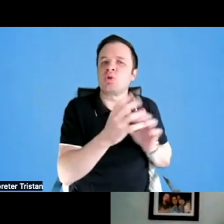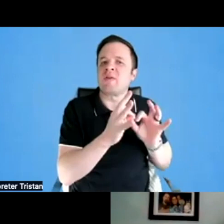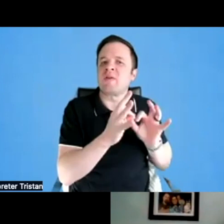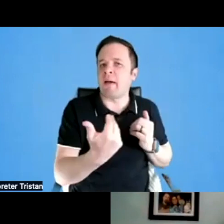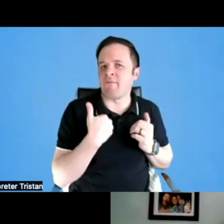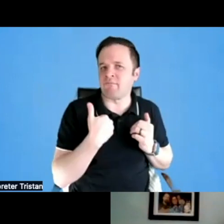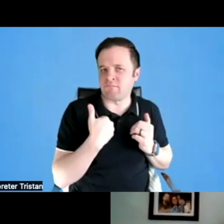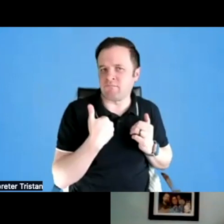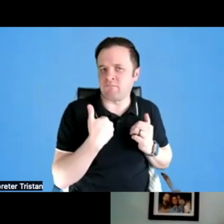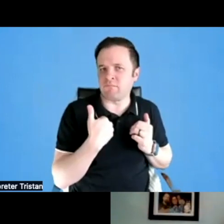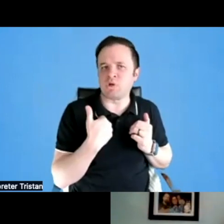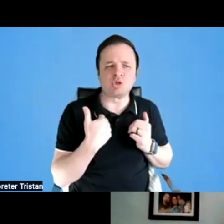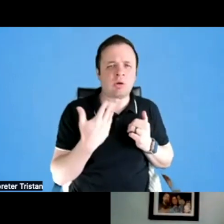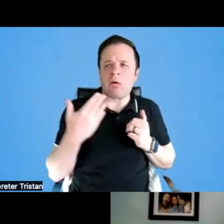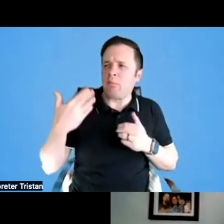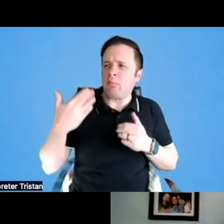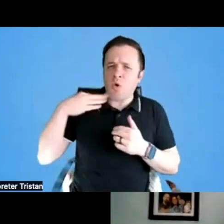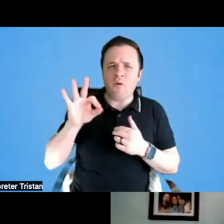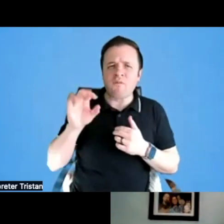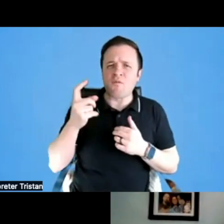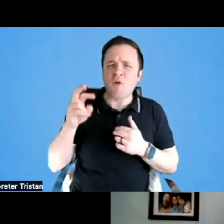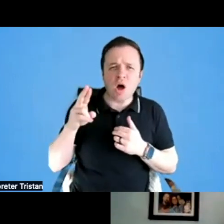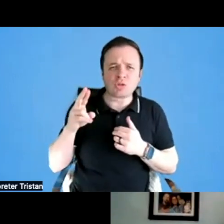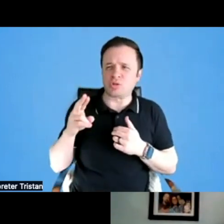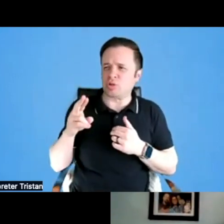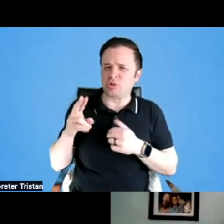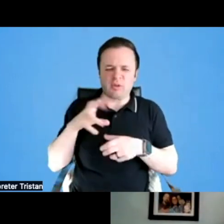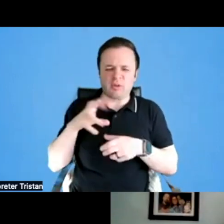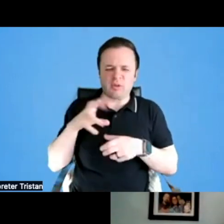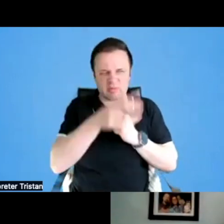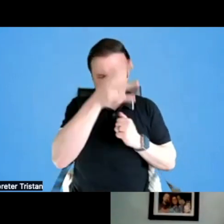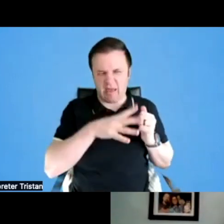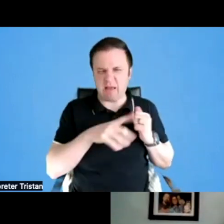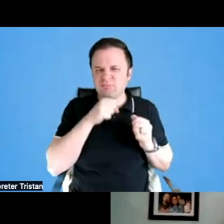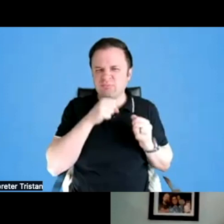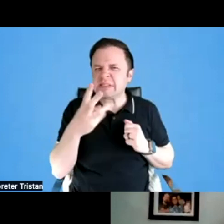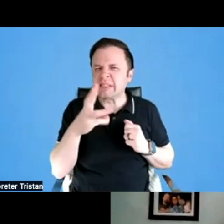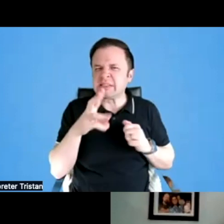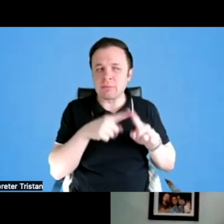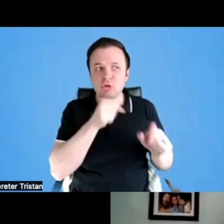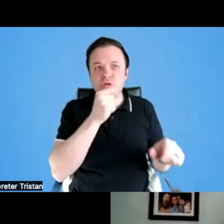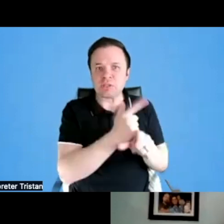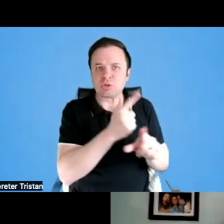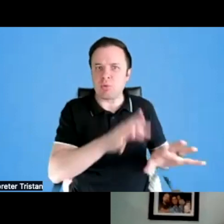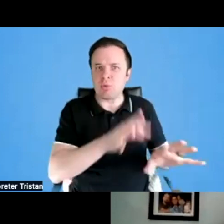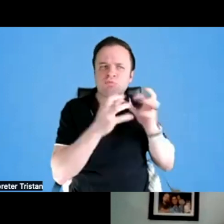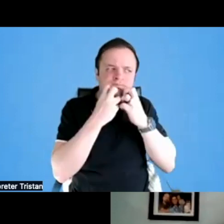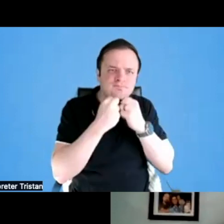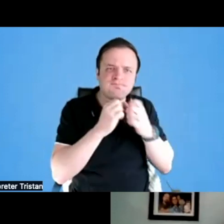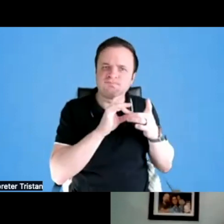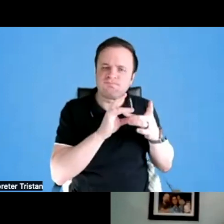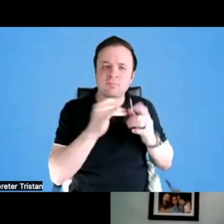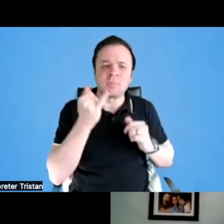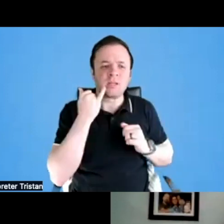has, that she had been in foster care and sort of got involved with this man when she was like 16. And this sister was important to her. And if she got